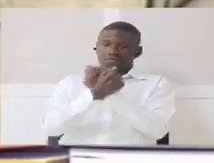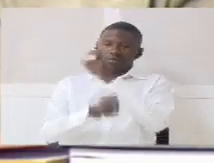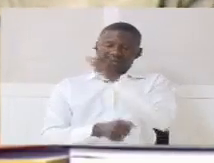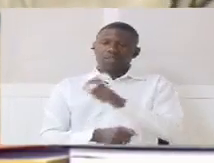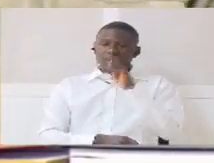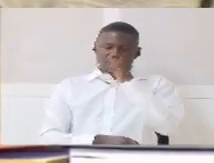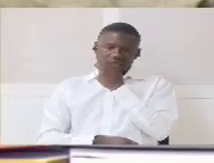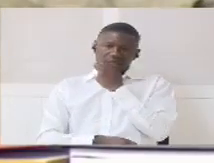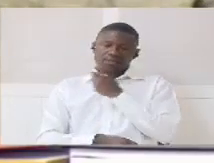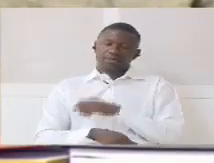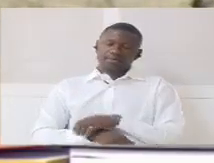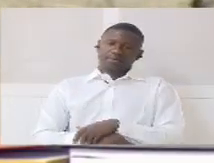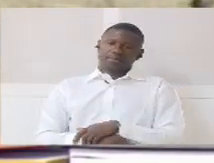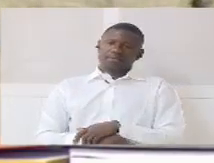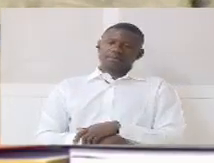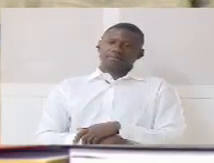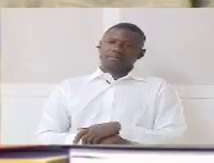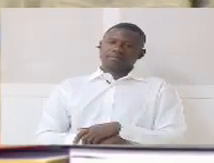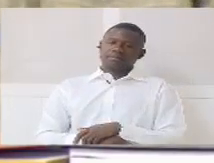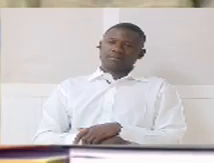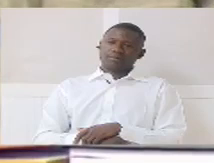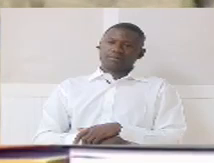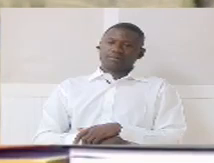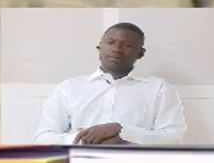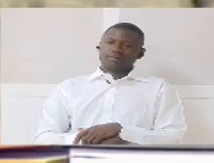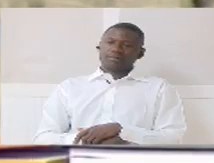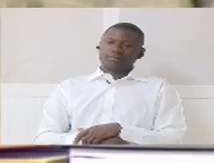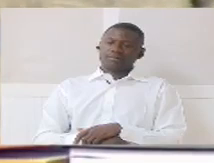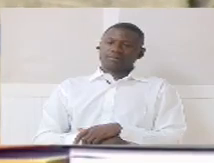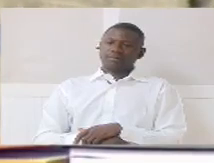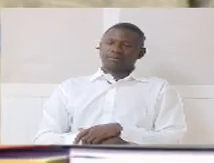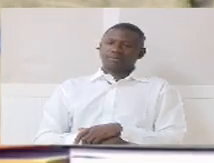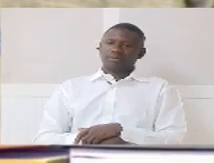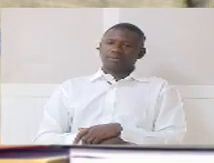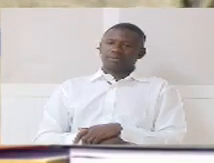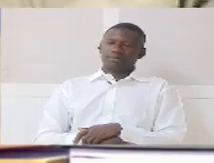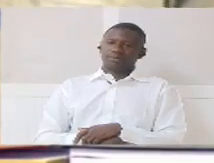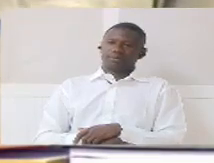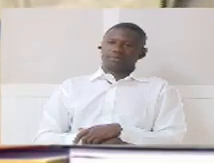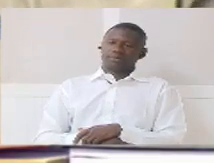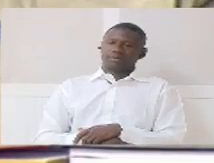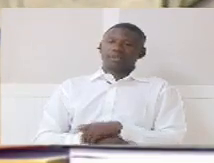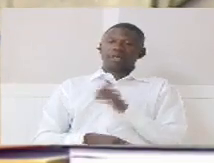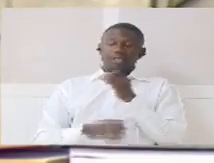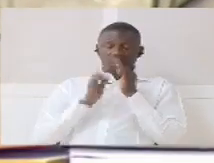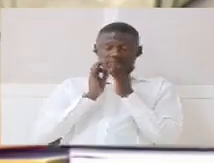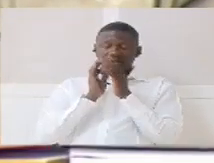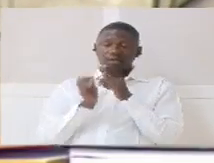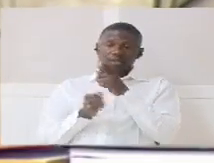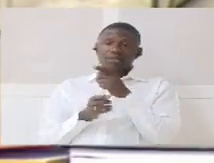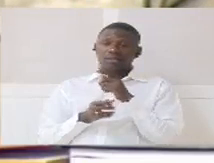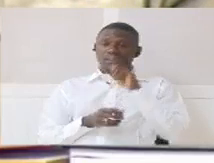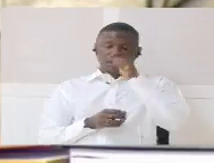bull ni devil rival ki itara kam malo mindo fo yundum ma fanga lomba. They said the dead bull